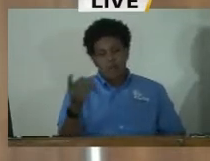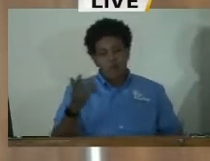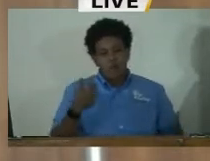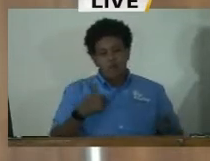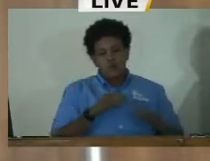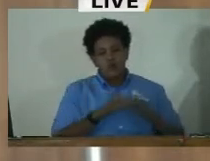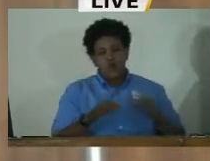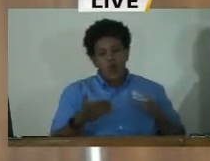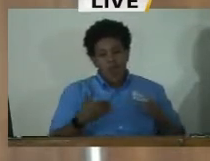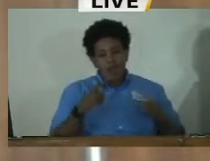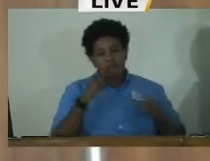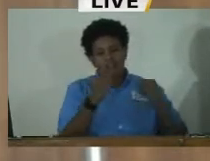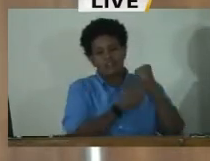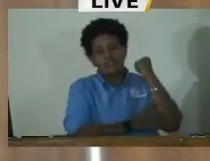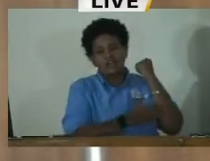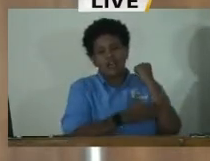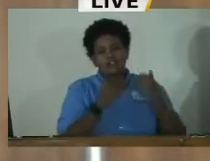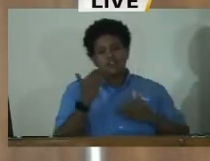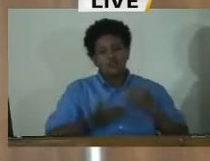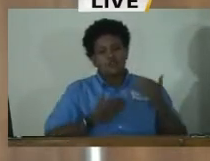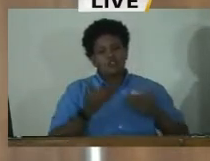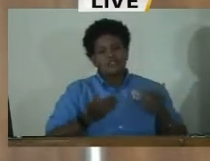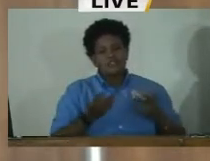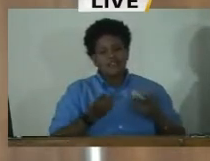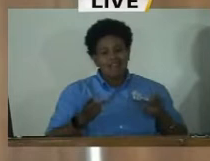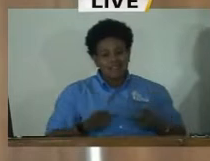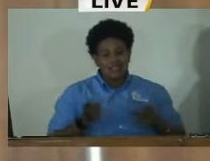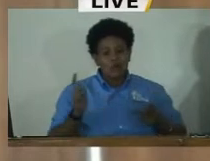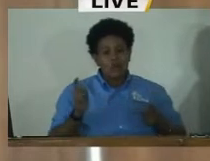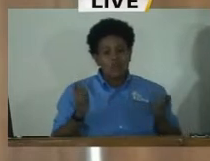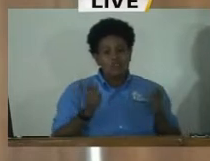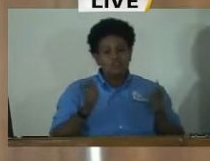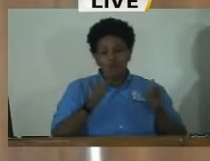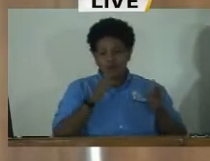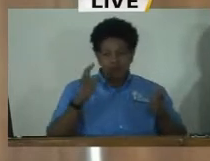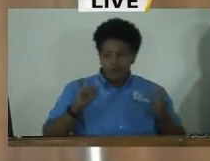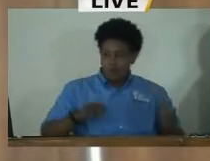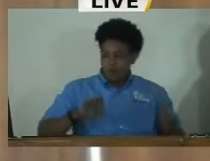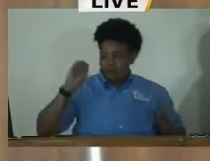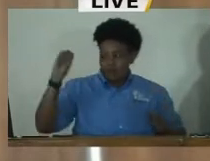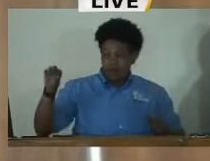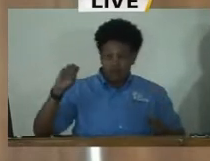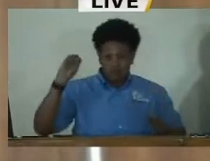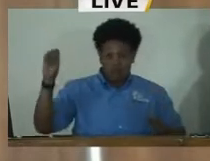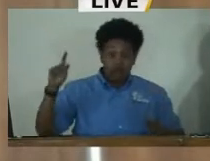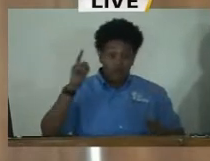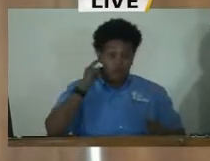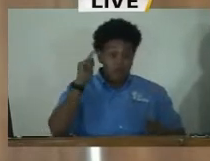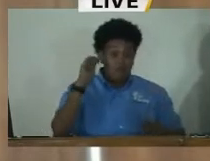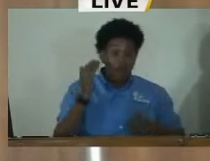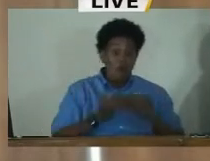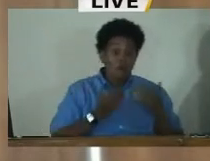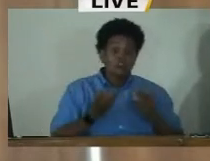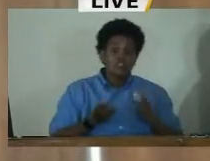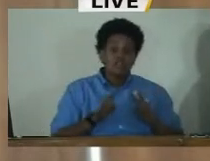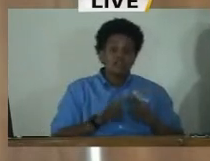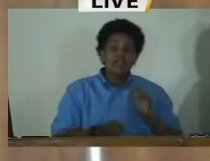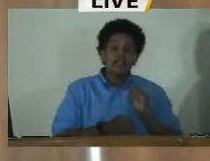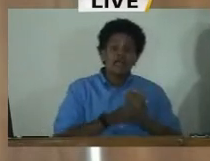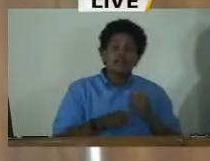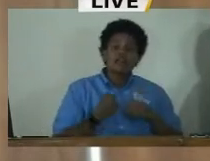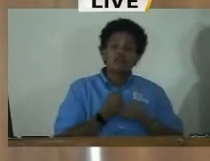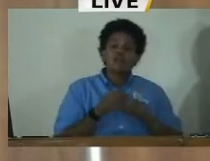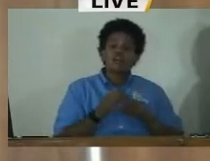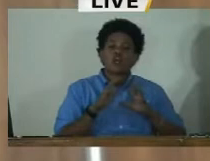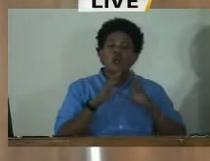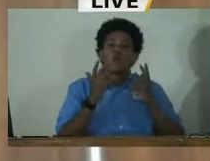we don't have is a national processing facility where small farmers can bring their pepper for processing to the value-added products the